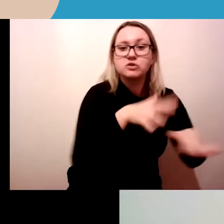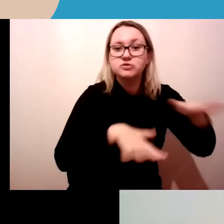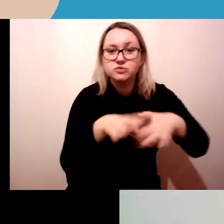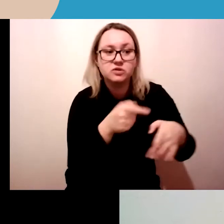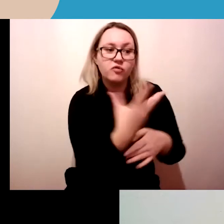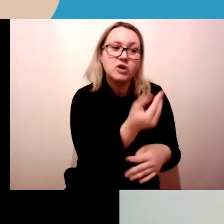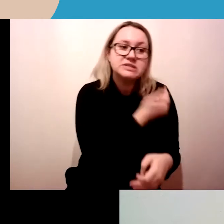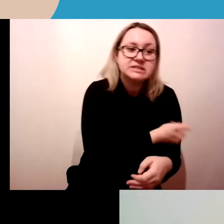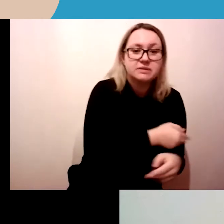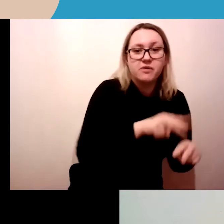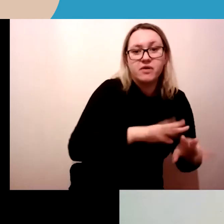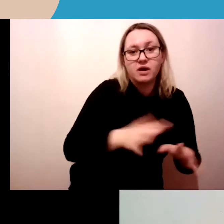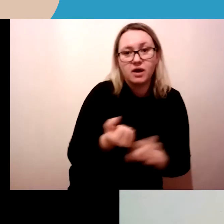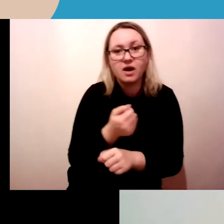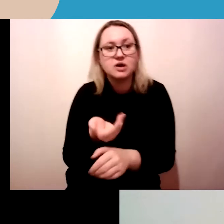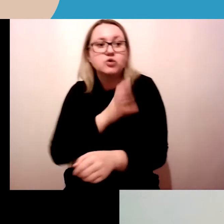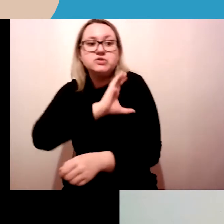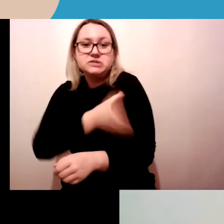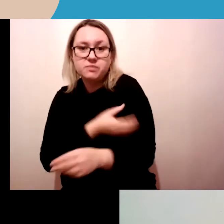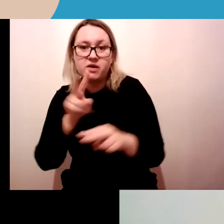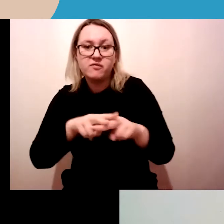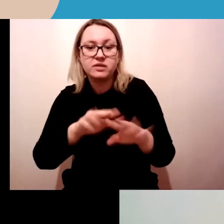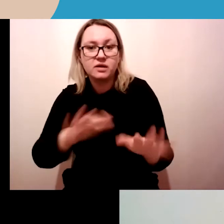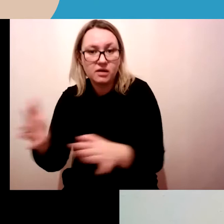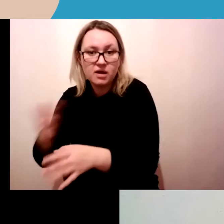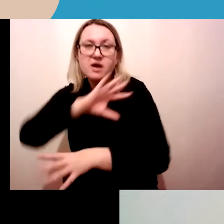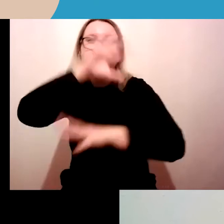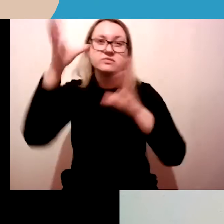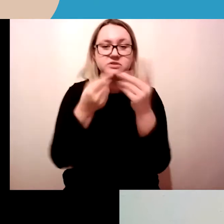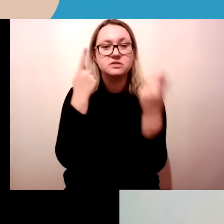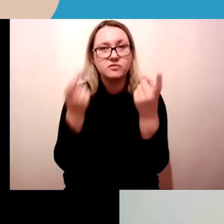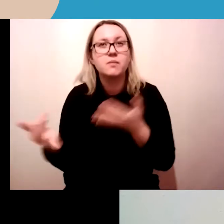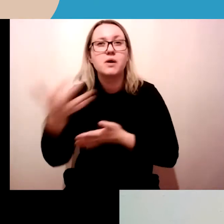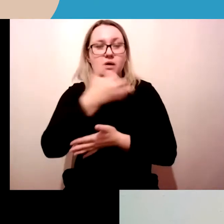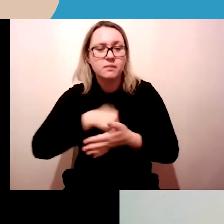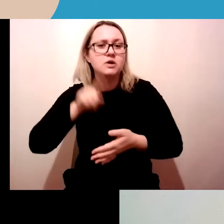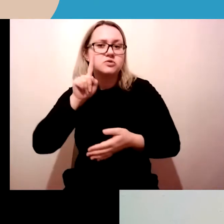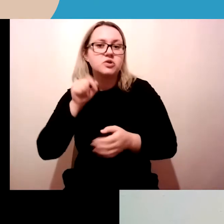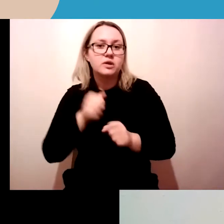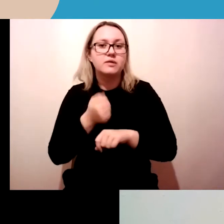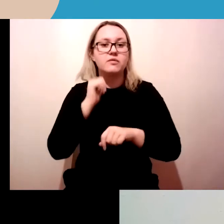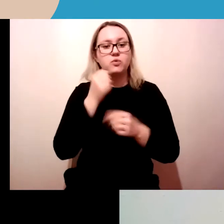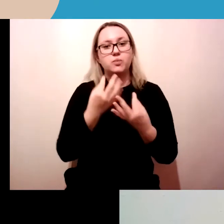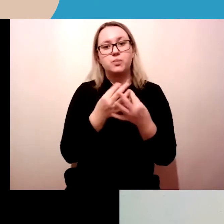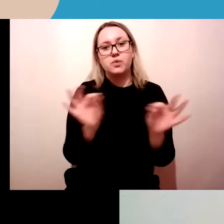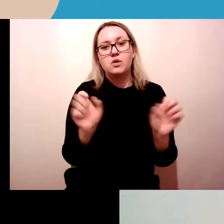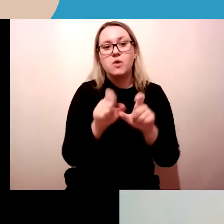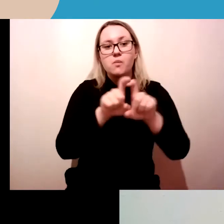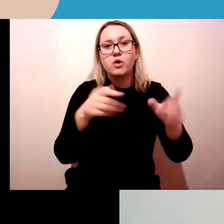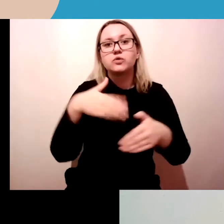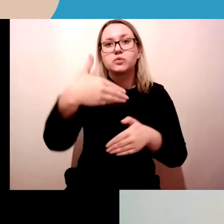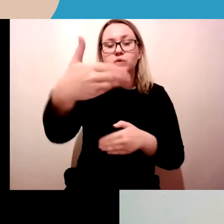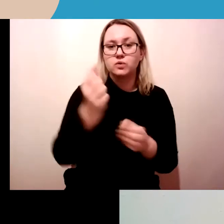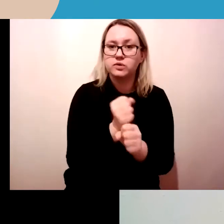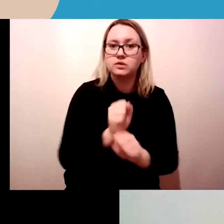the situation with teachers, we discuss the strengths and the weaknesses at school and the